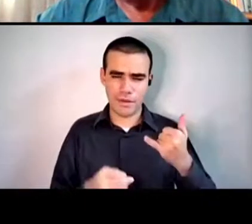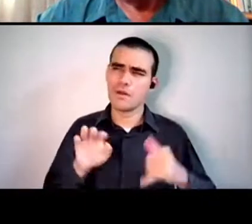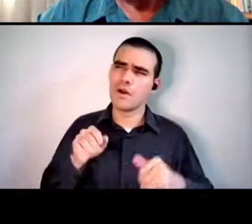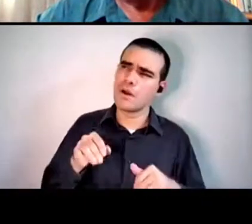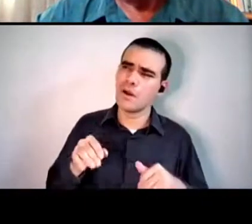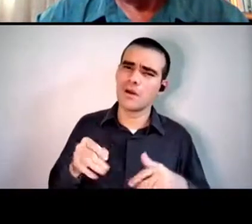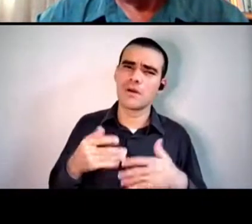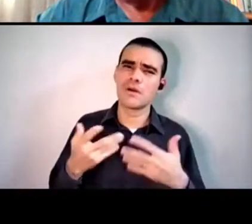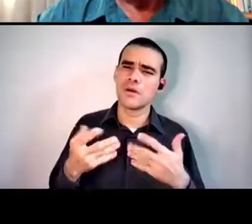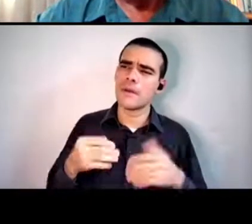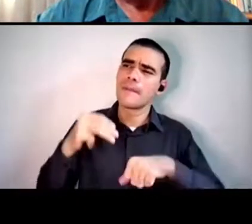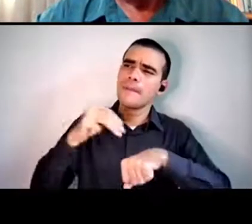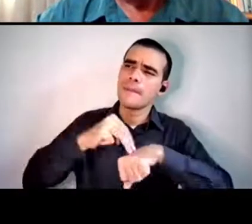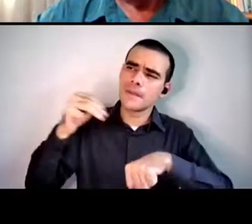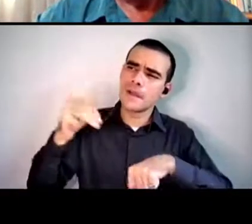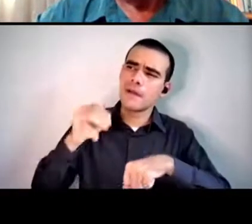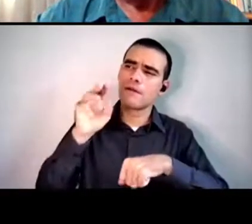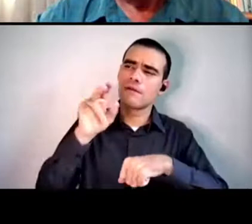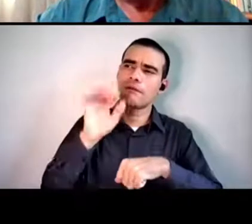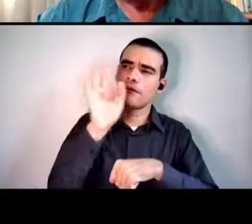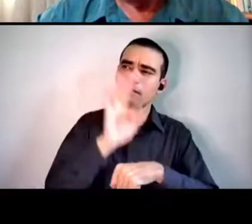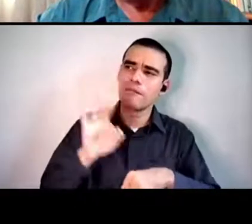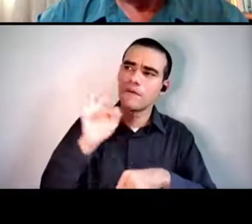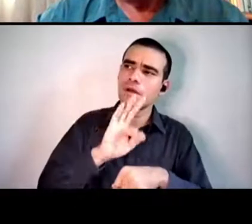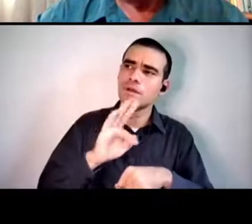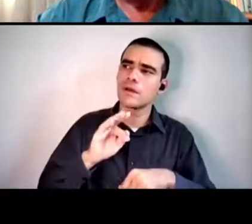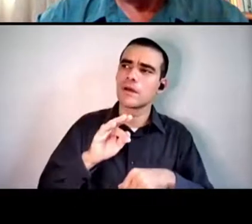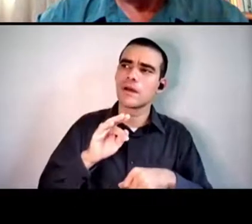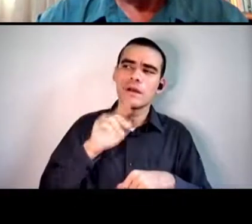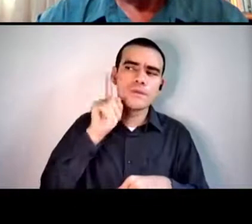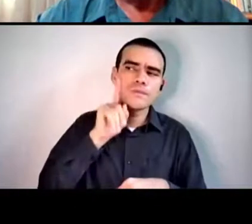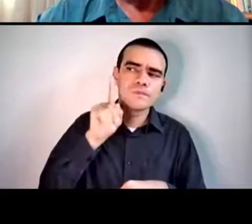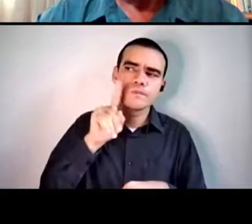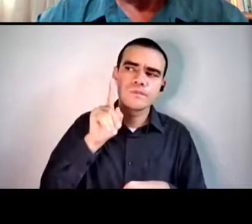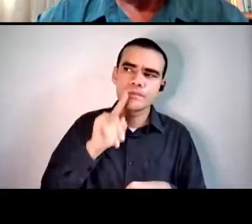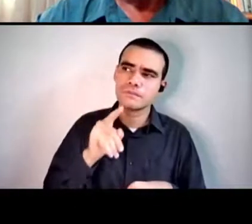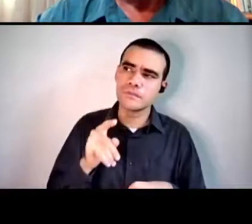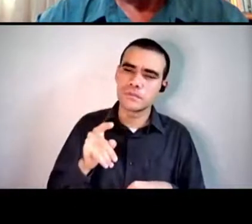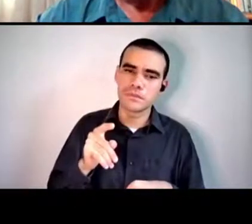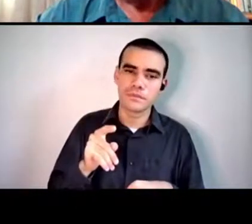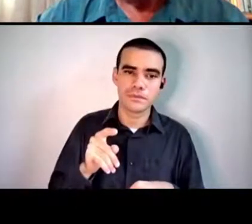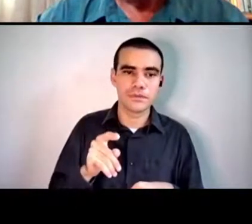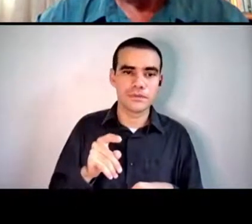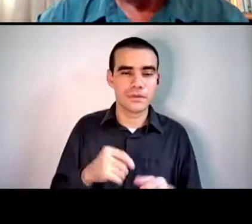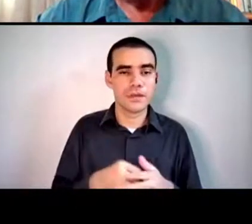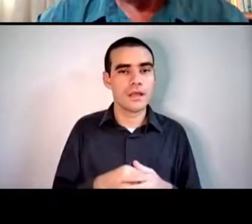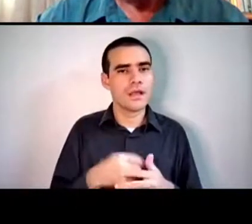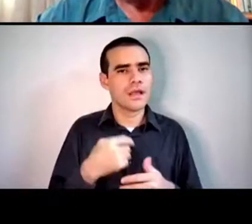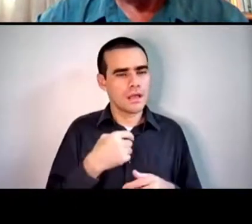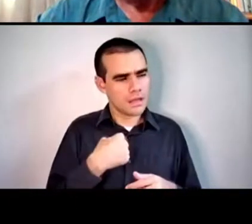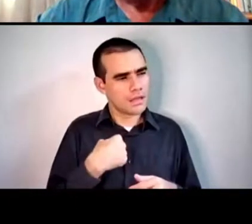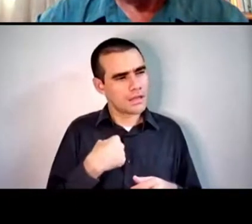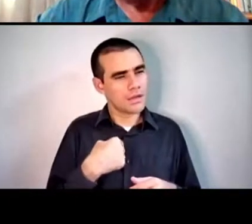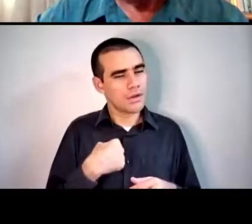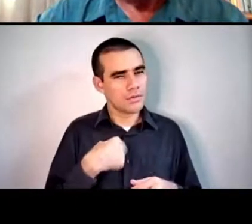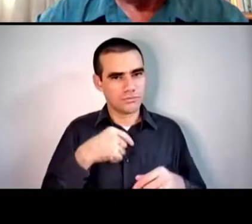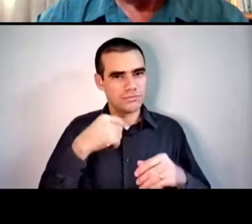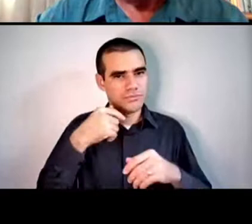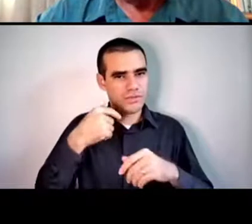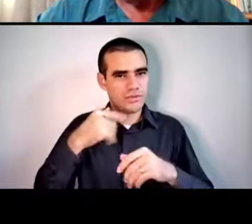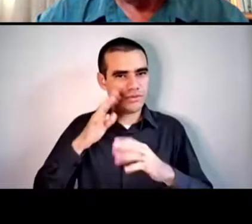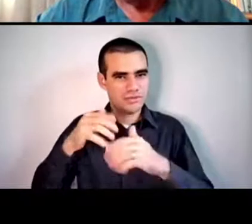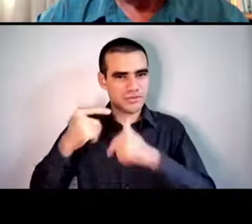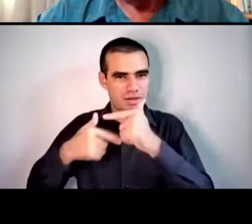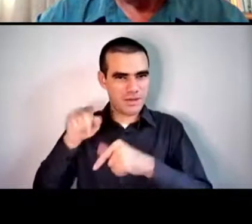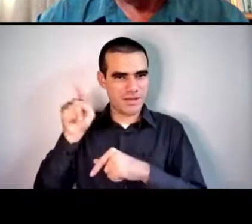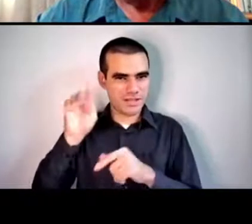and he asked me, can you send me to have my master's in the Columbia University, because I have a connection